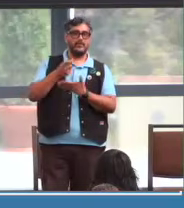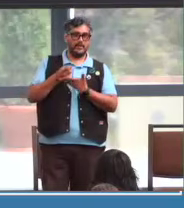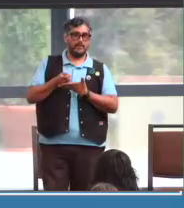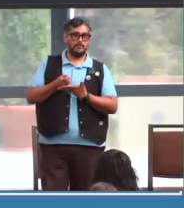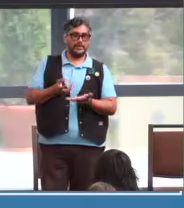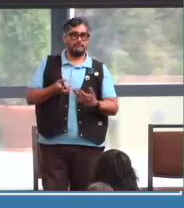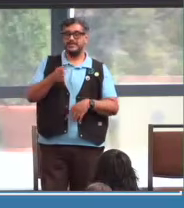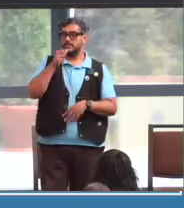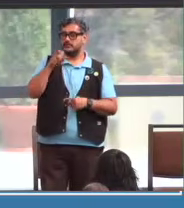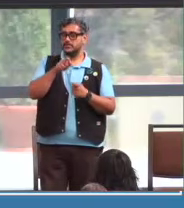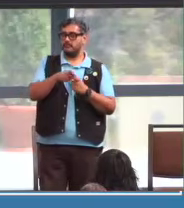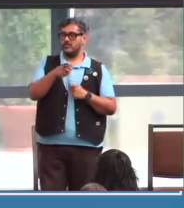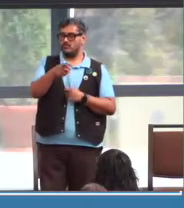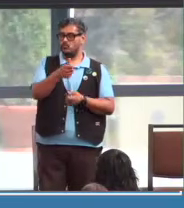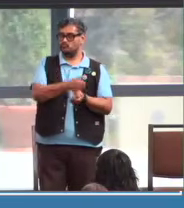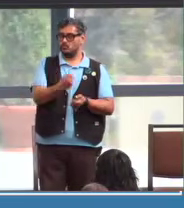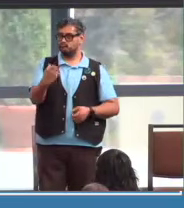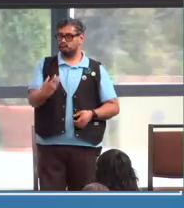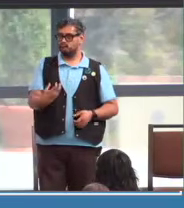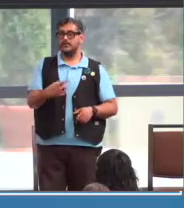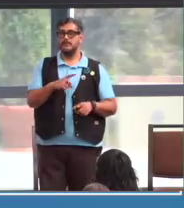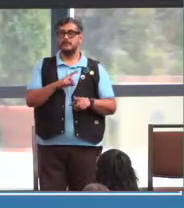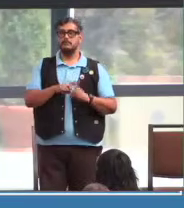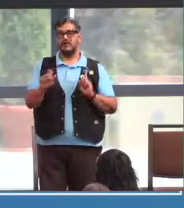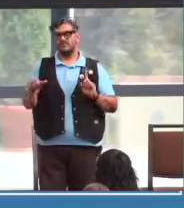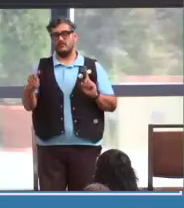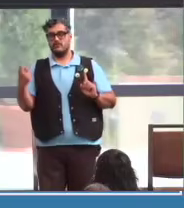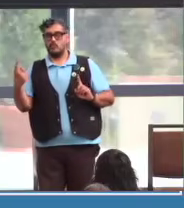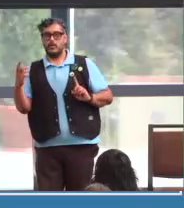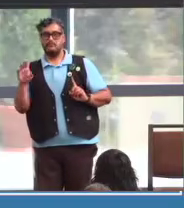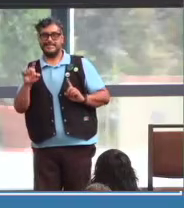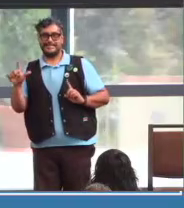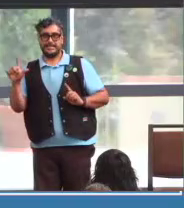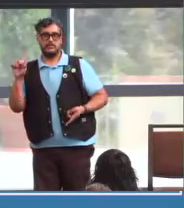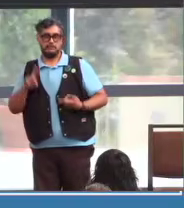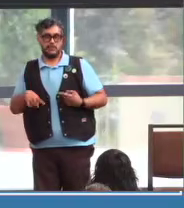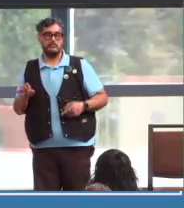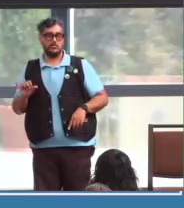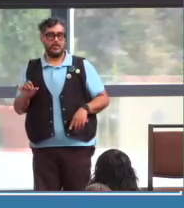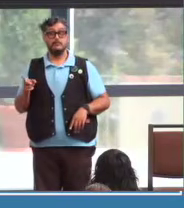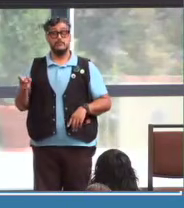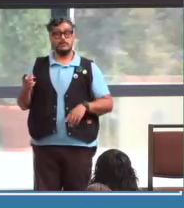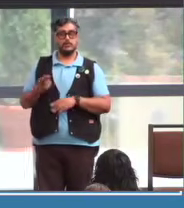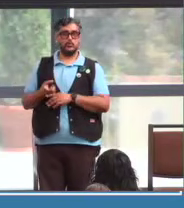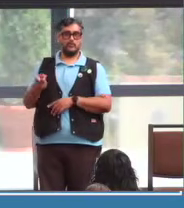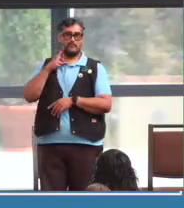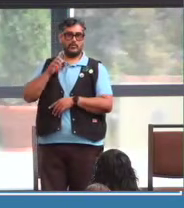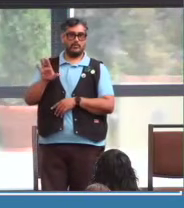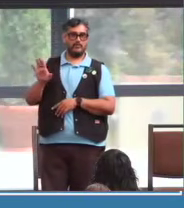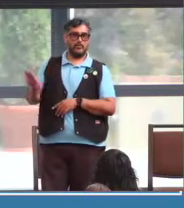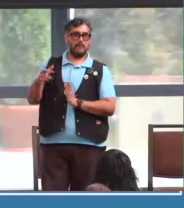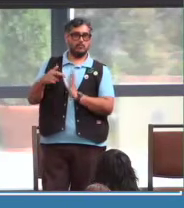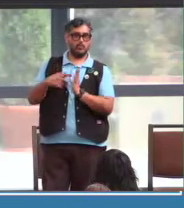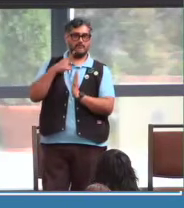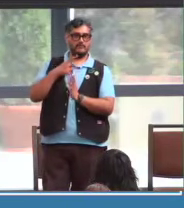not specifically those drugs, but rituximab, which is a B cell depleter as well. They use that as part of their protocol to treat